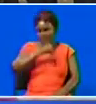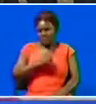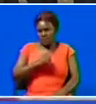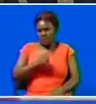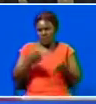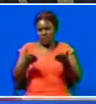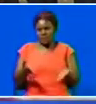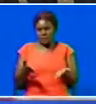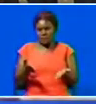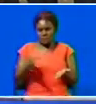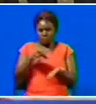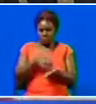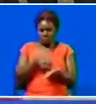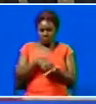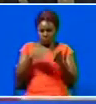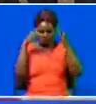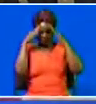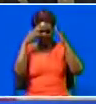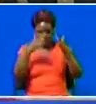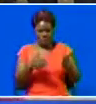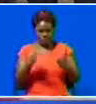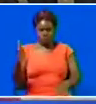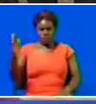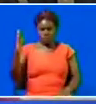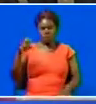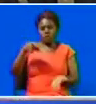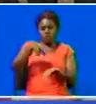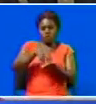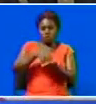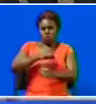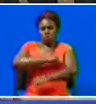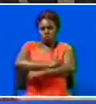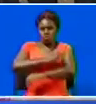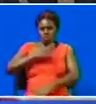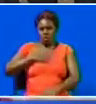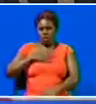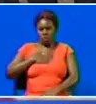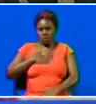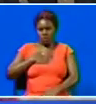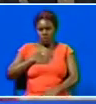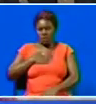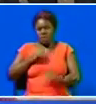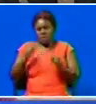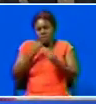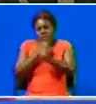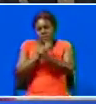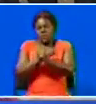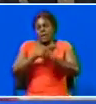and this incident sheds a spotlight on the security situation in our schools. Just how safe are